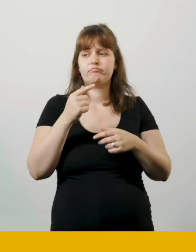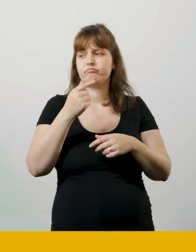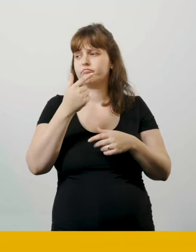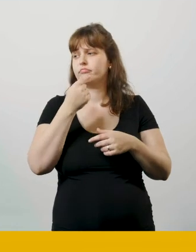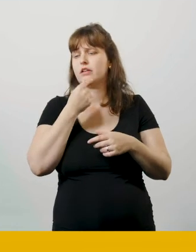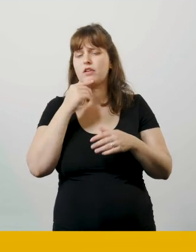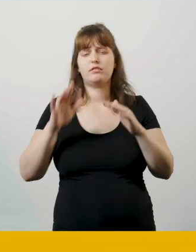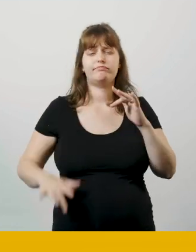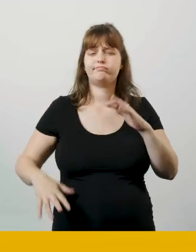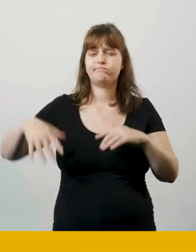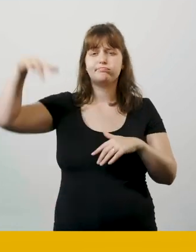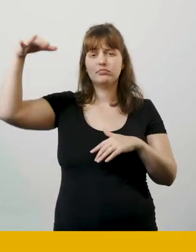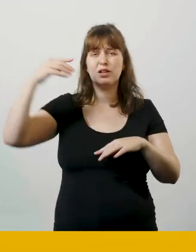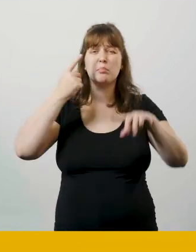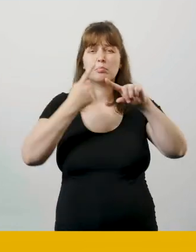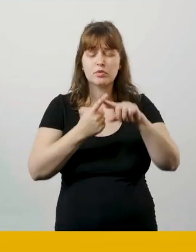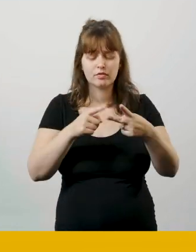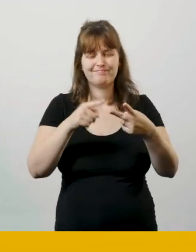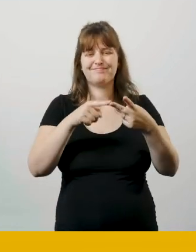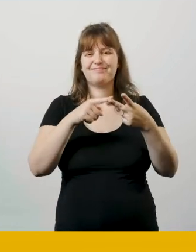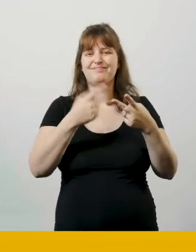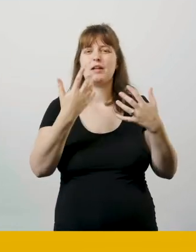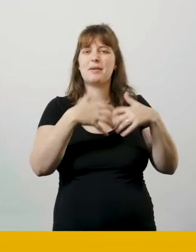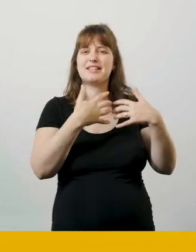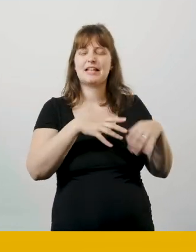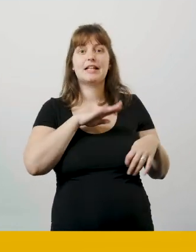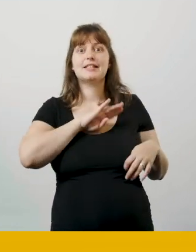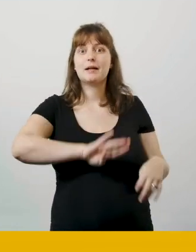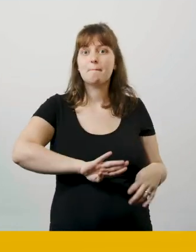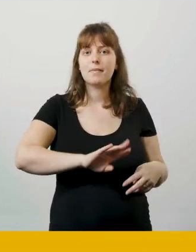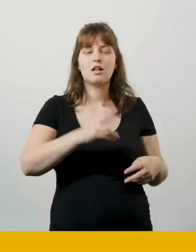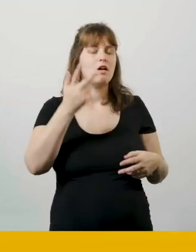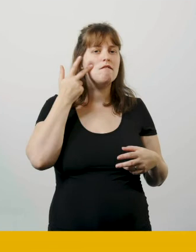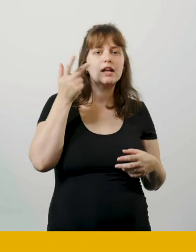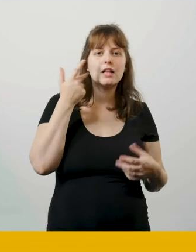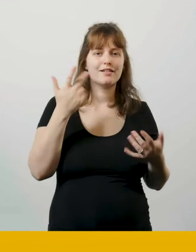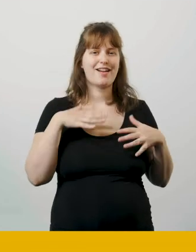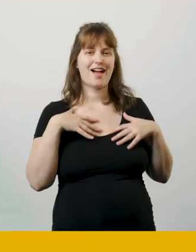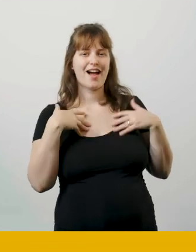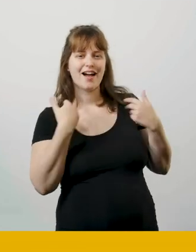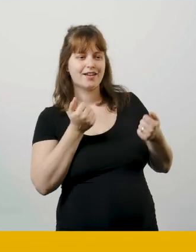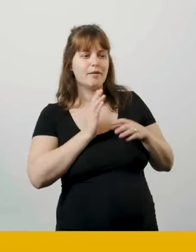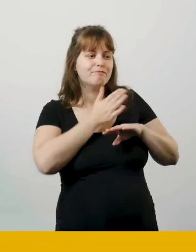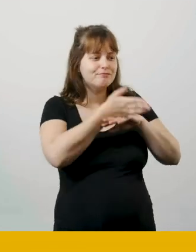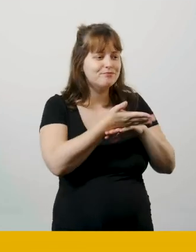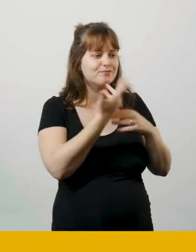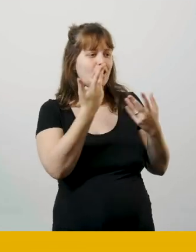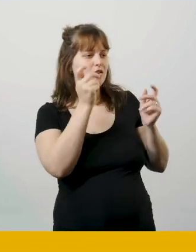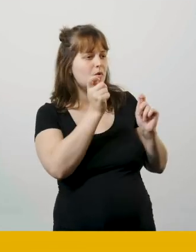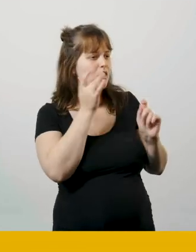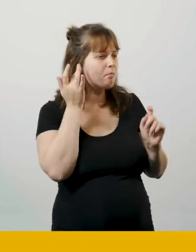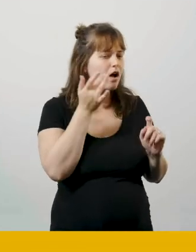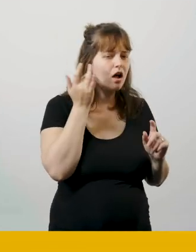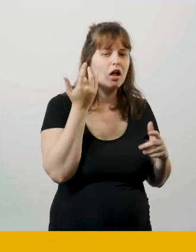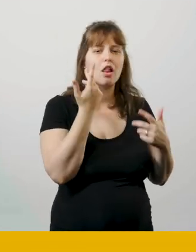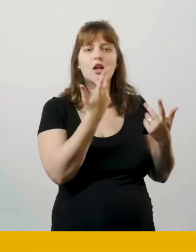machine simple and friendly and comfortable to access, to use, to